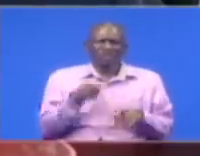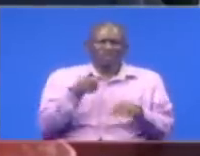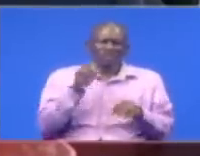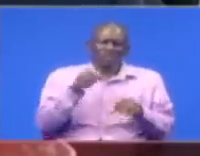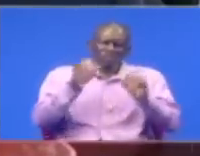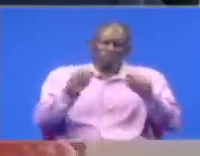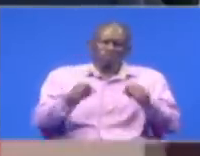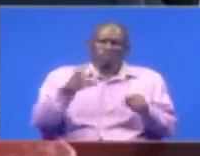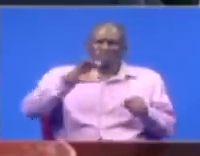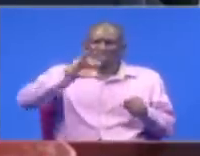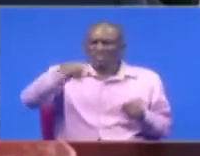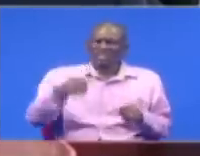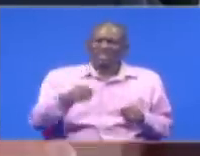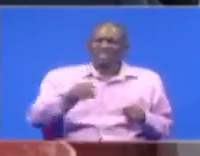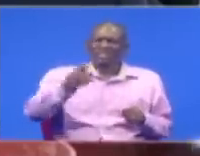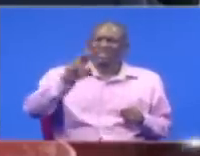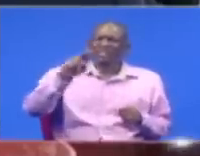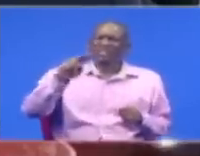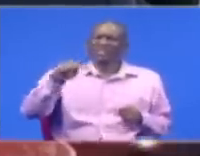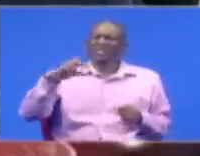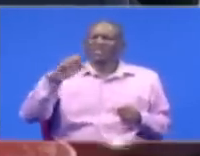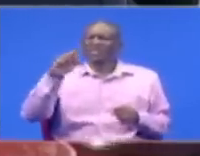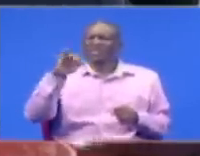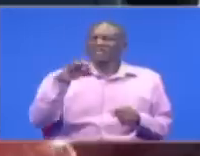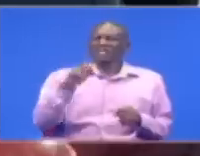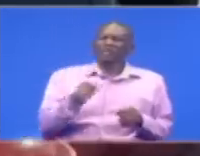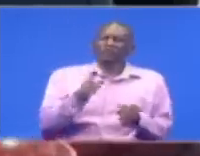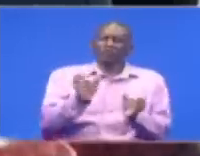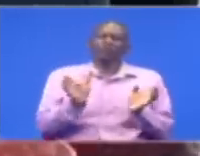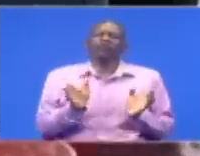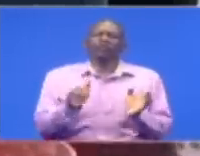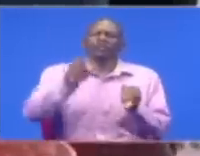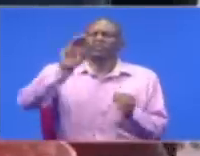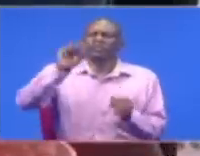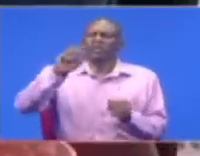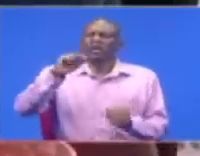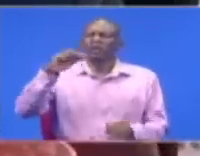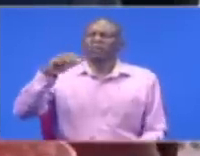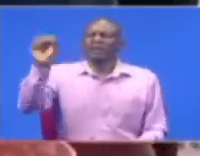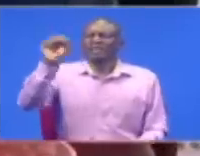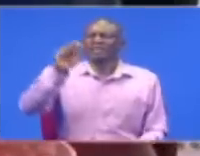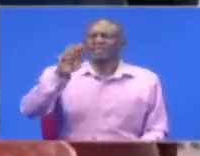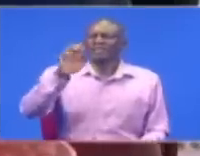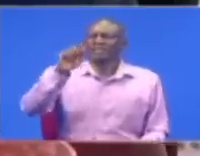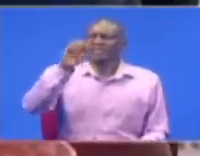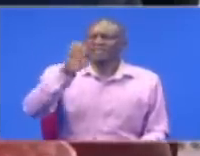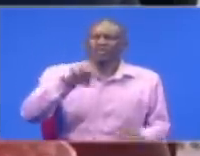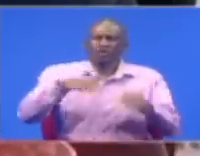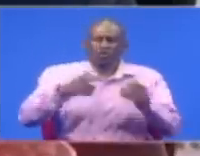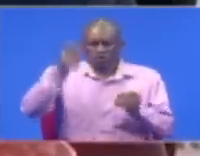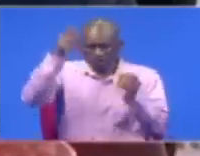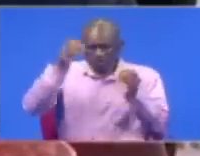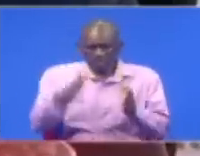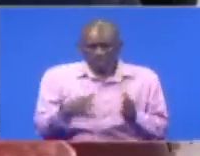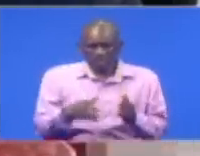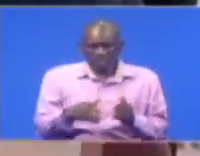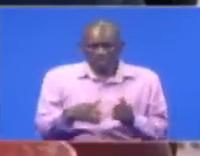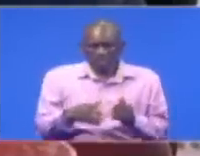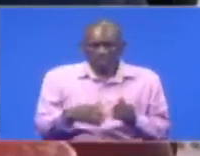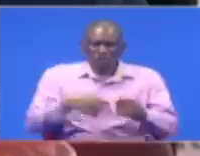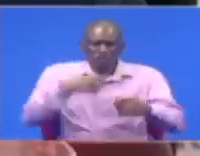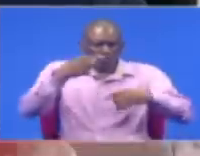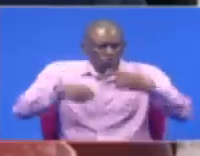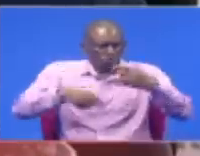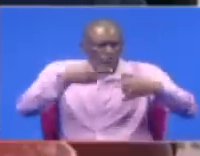Justice Ngatia force magistrates or judges to go on with